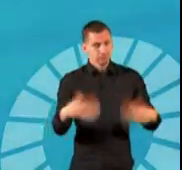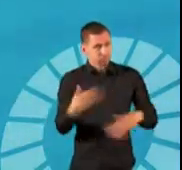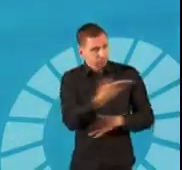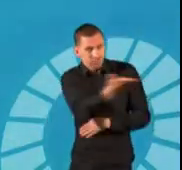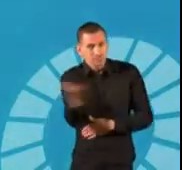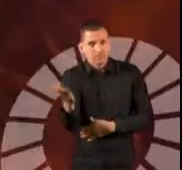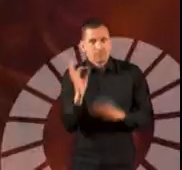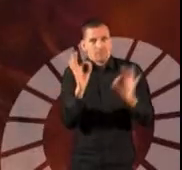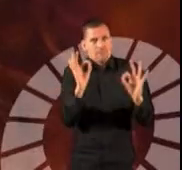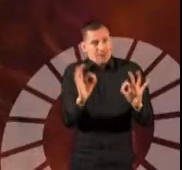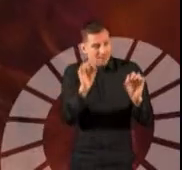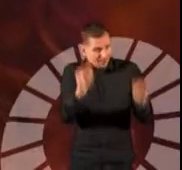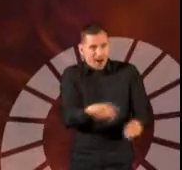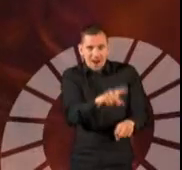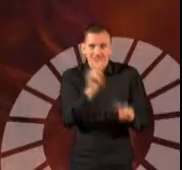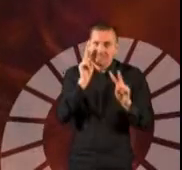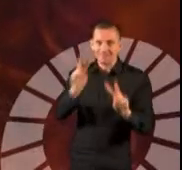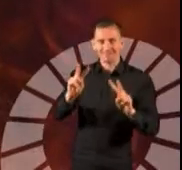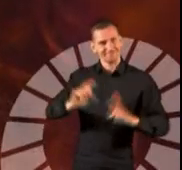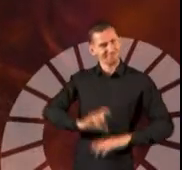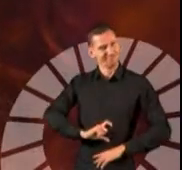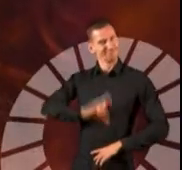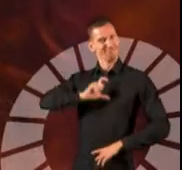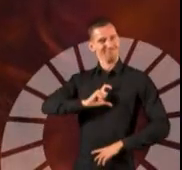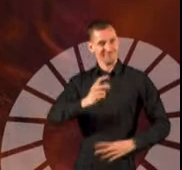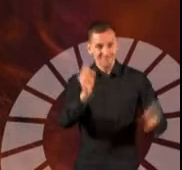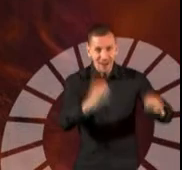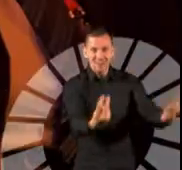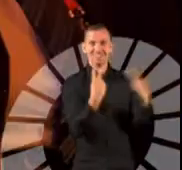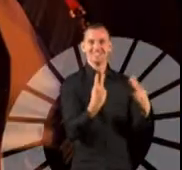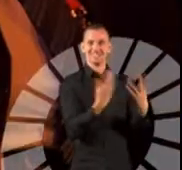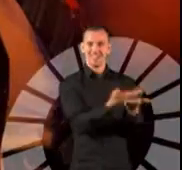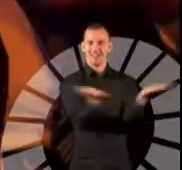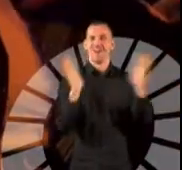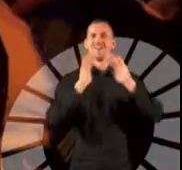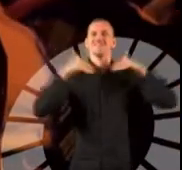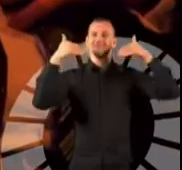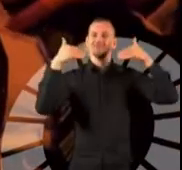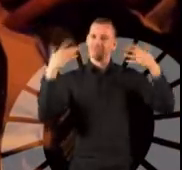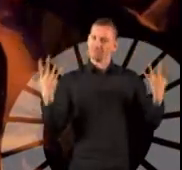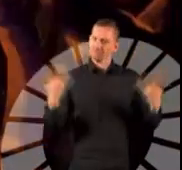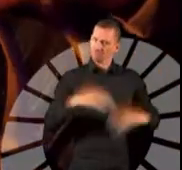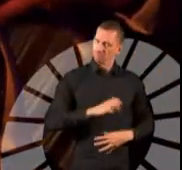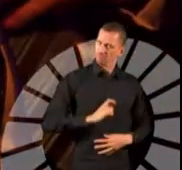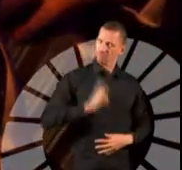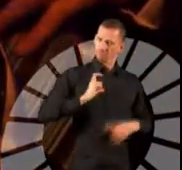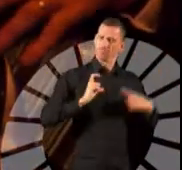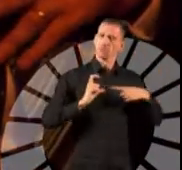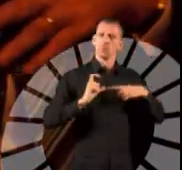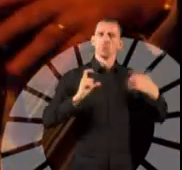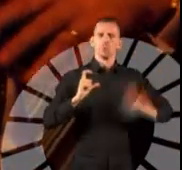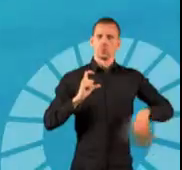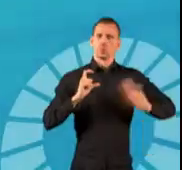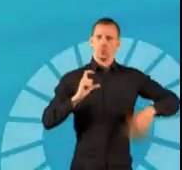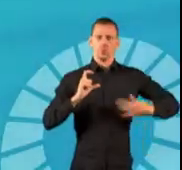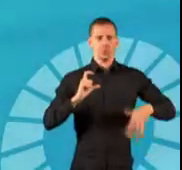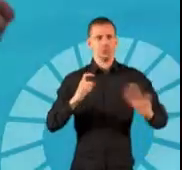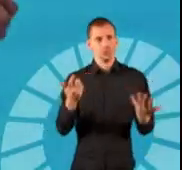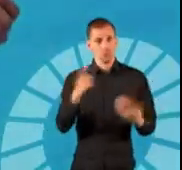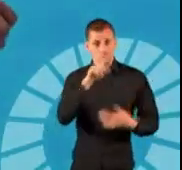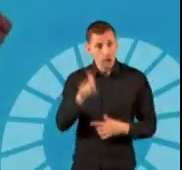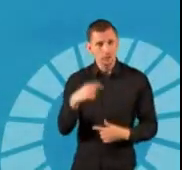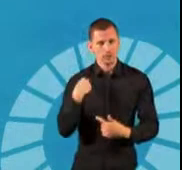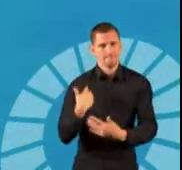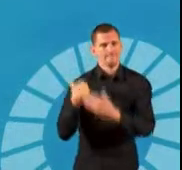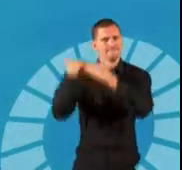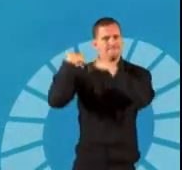great responsibility. And so now, my question to you is, what responsibility do we owe to all